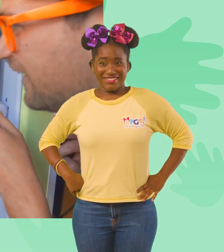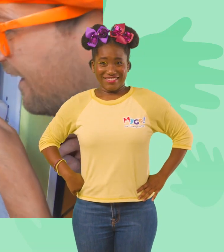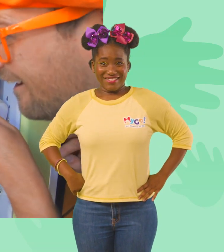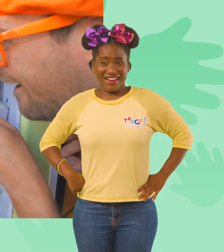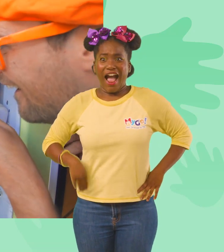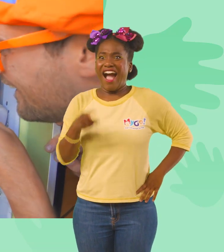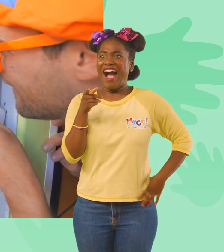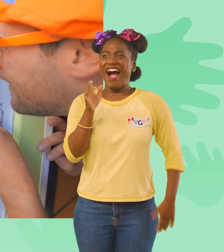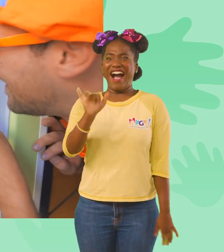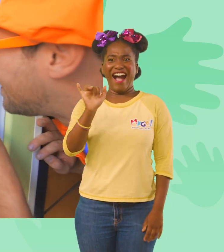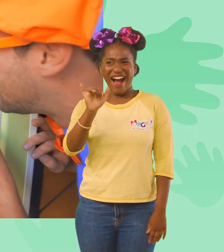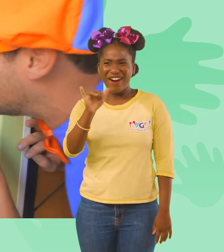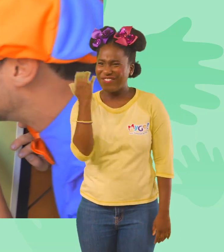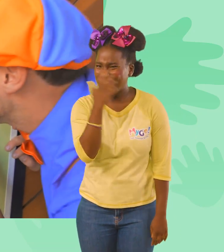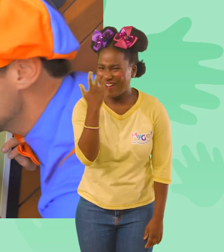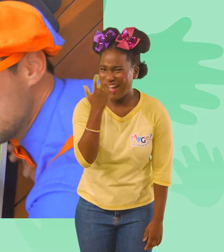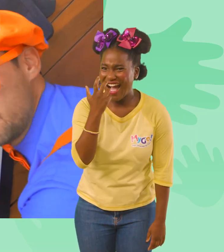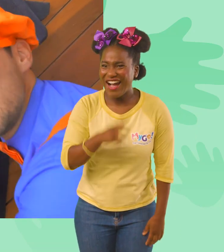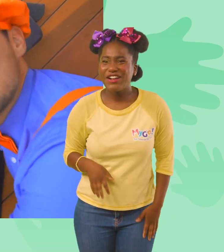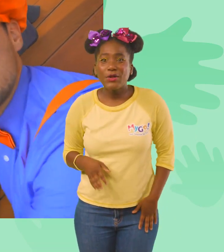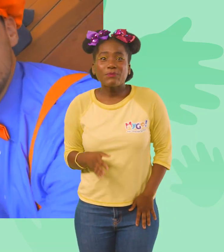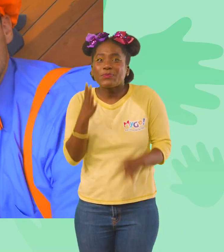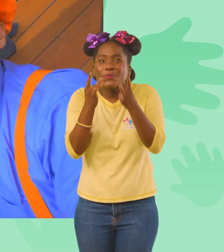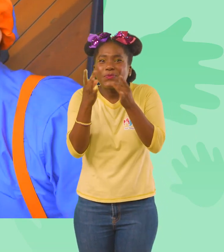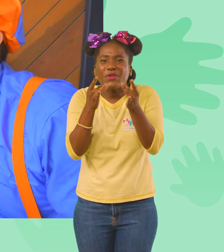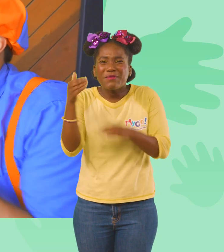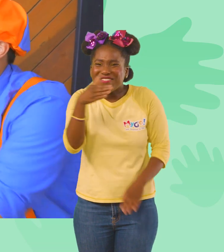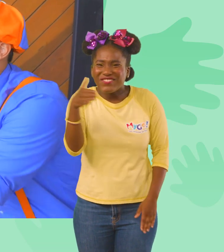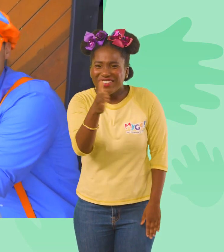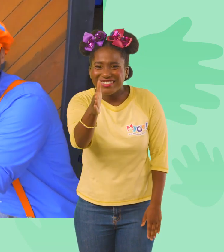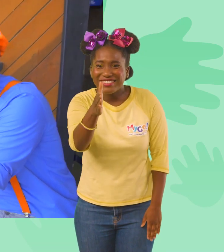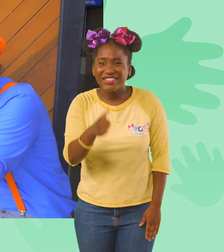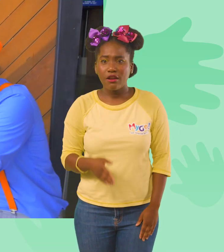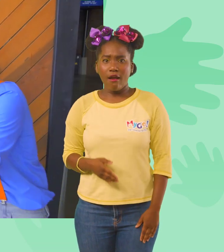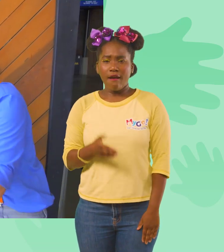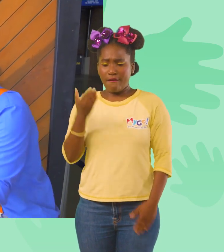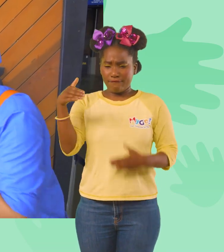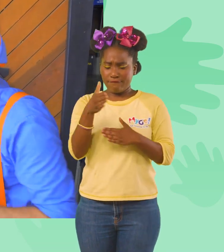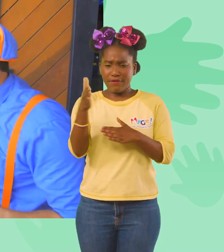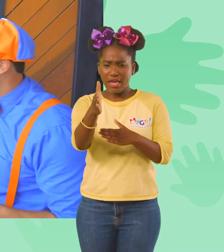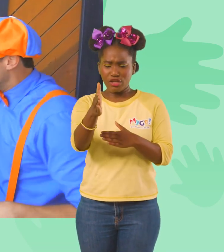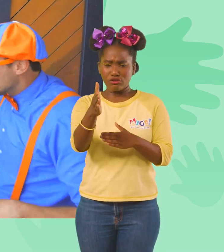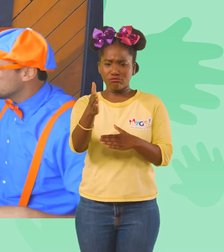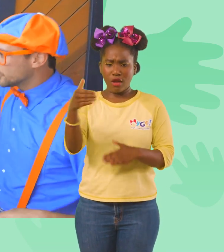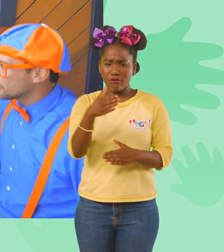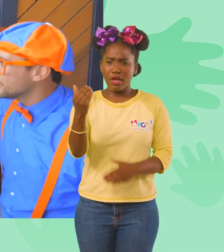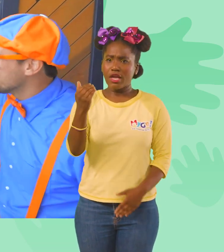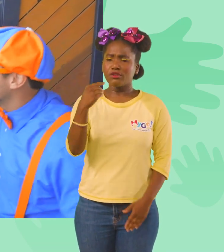Ooh, wow, yummy fish. So, fish, Baxter's mouth.